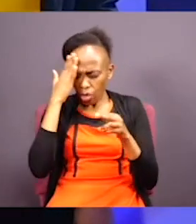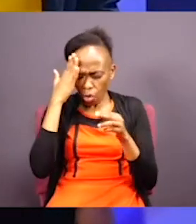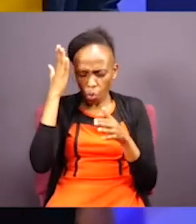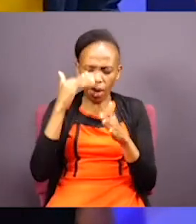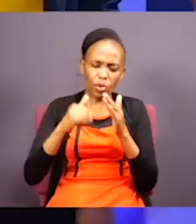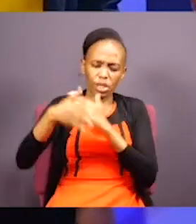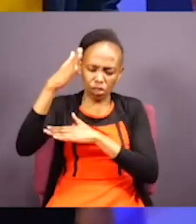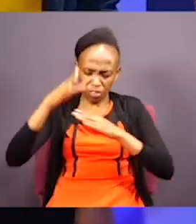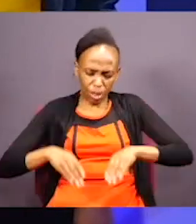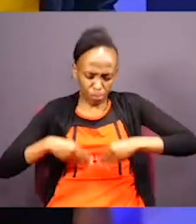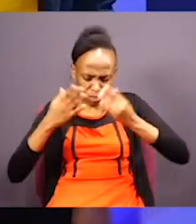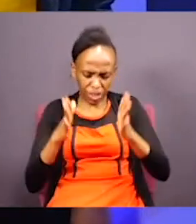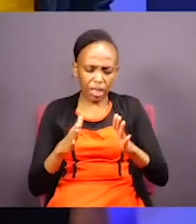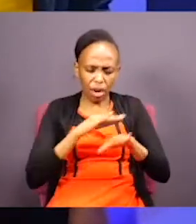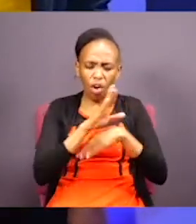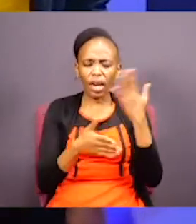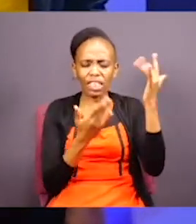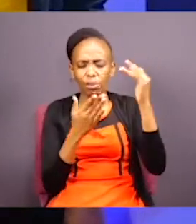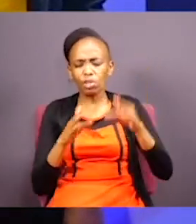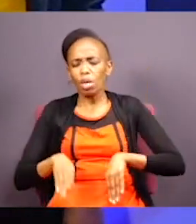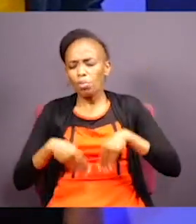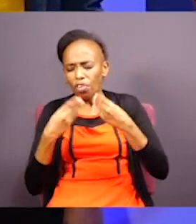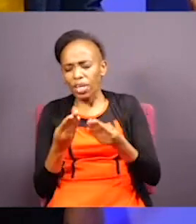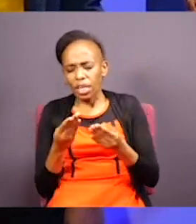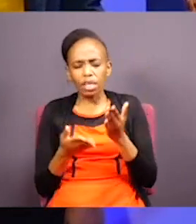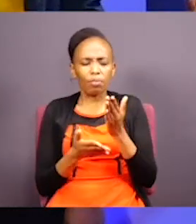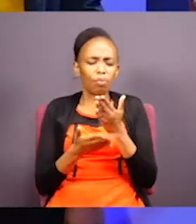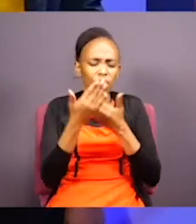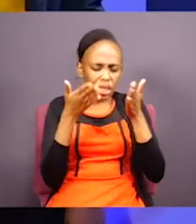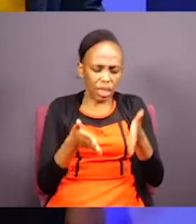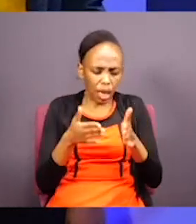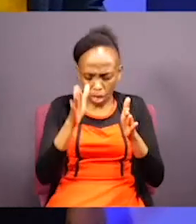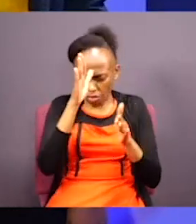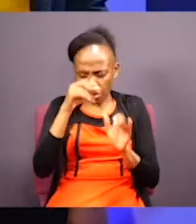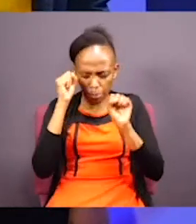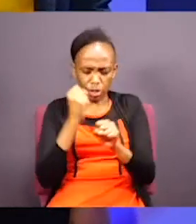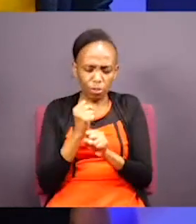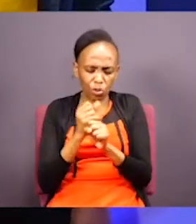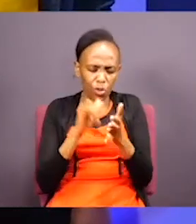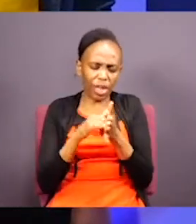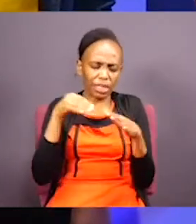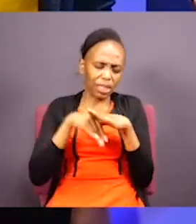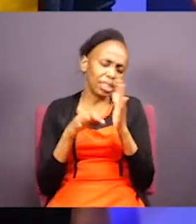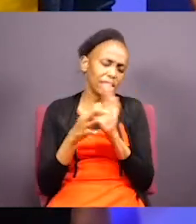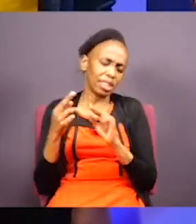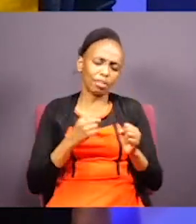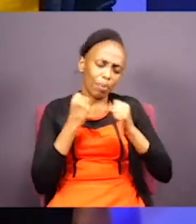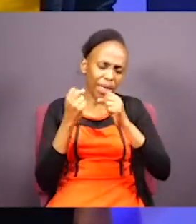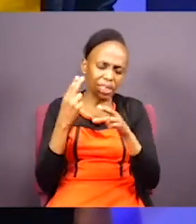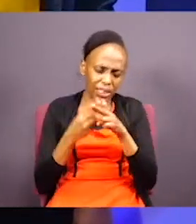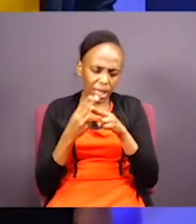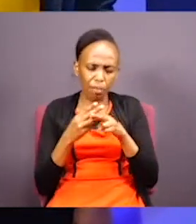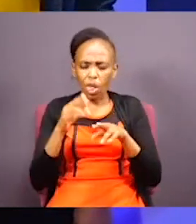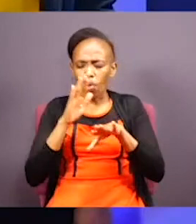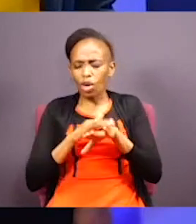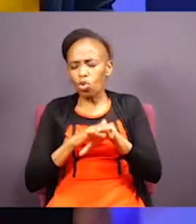Jireh, everyone expecting to be provided for this morning, Father, you will do it for them in Jesus' mighty name. You are a good